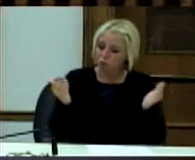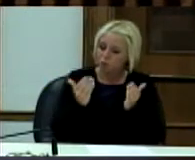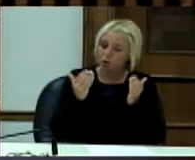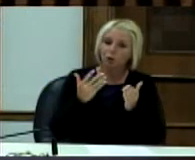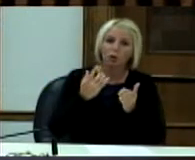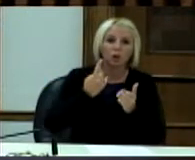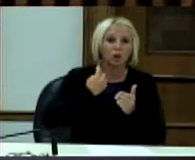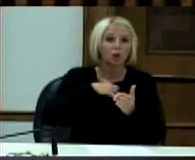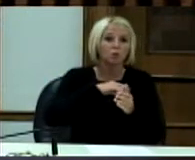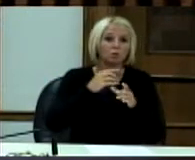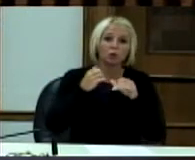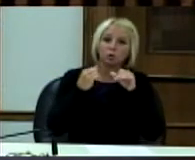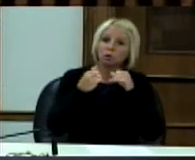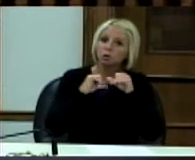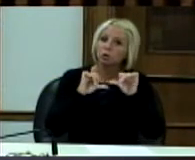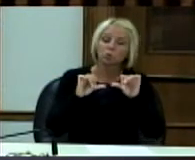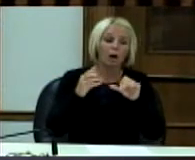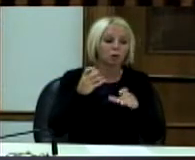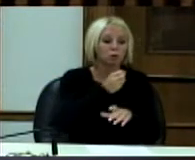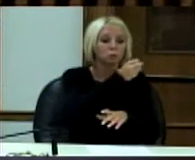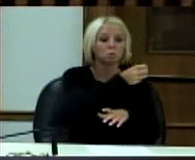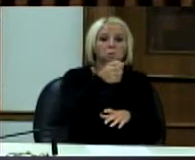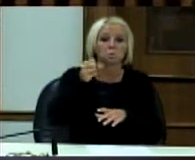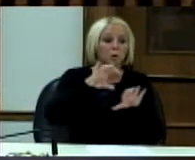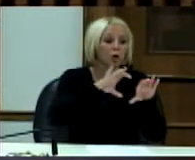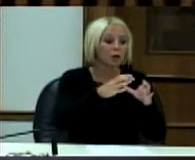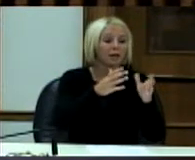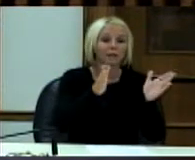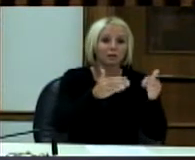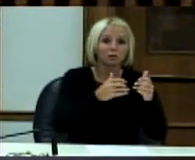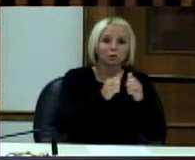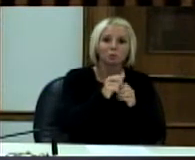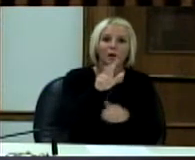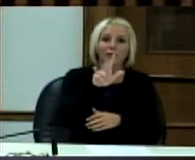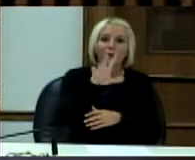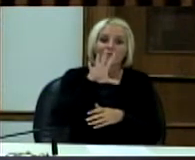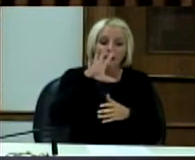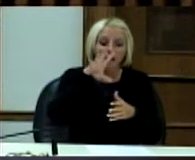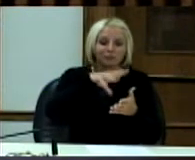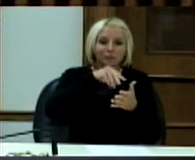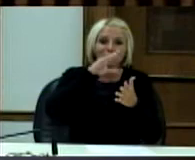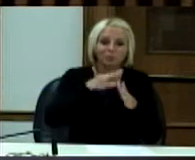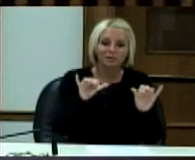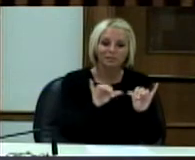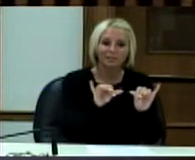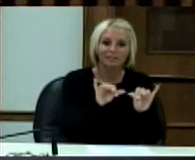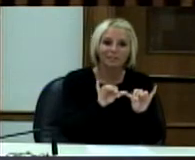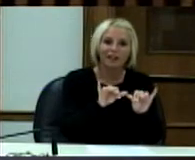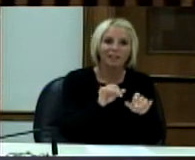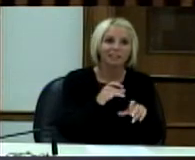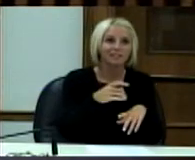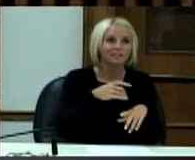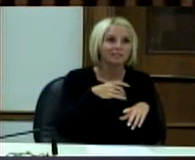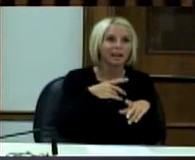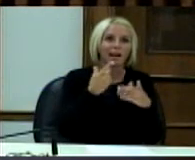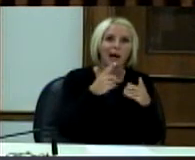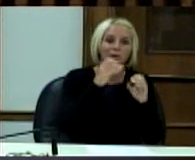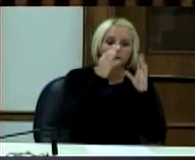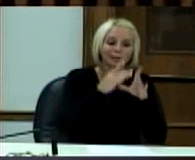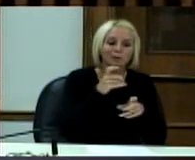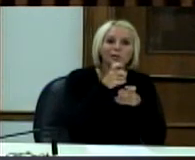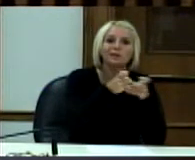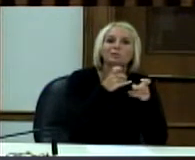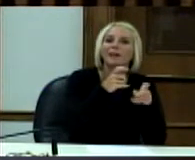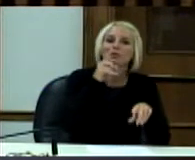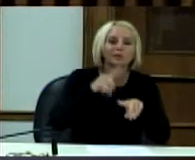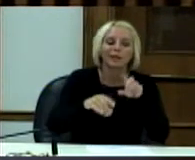really negate that if we put them in classrooms where you've got 35 students, where they have to manage instead of teach. And so I think